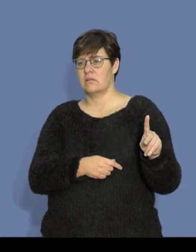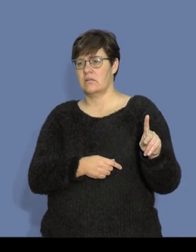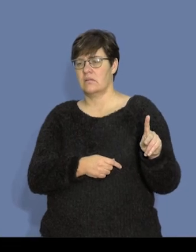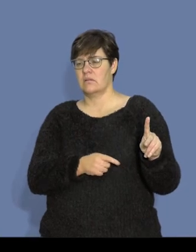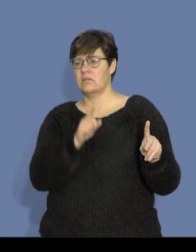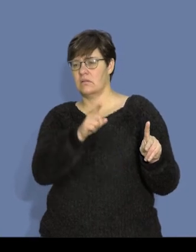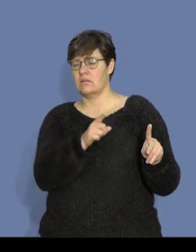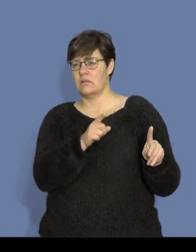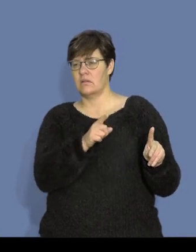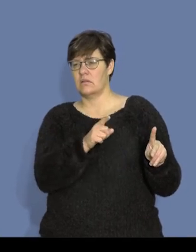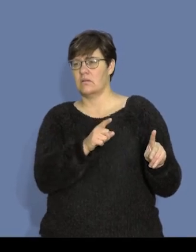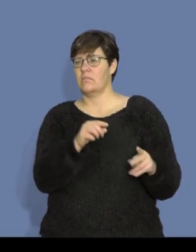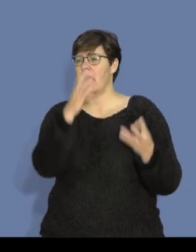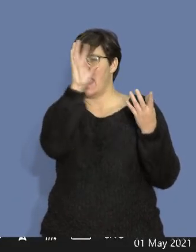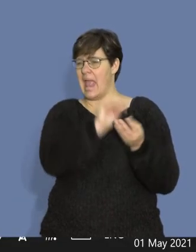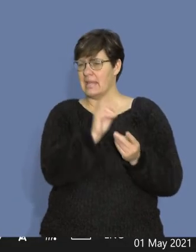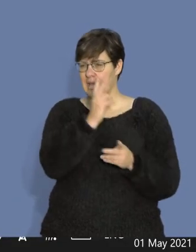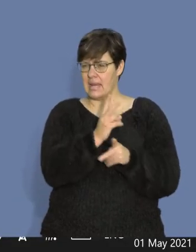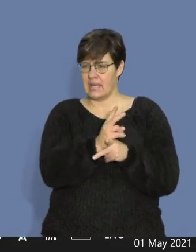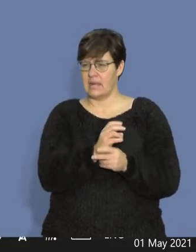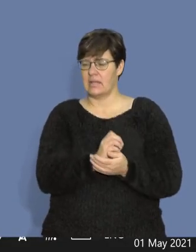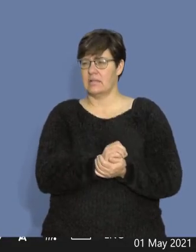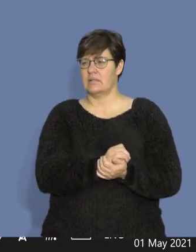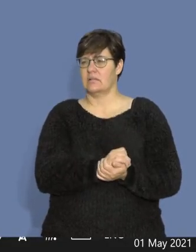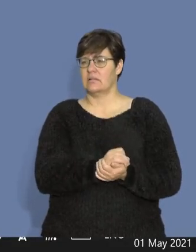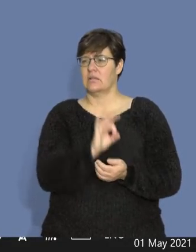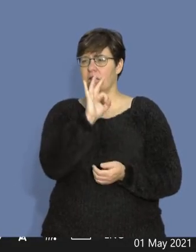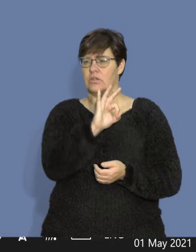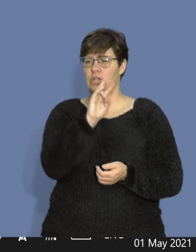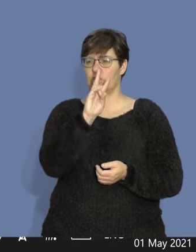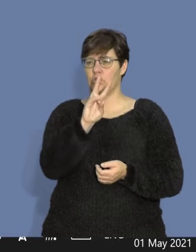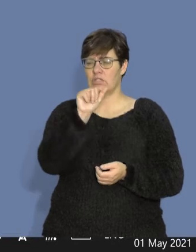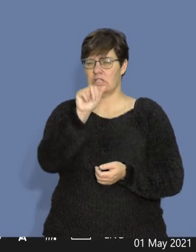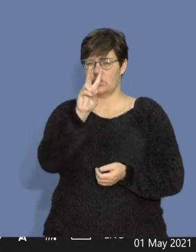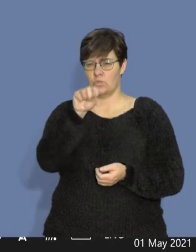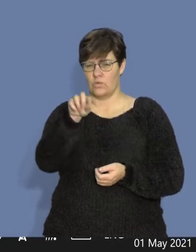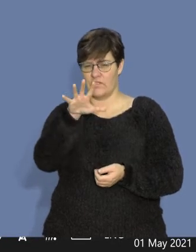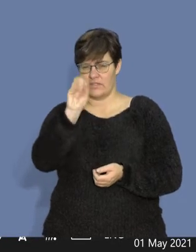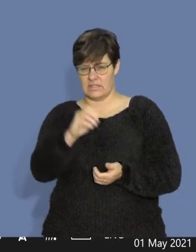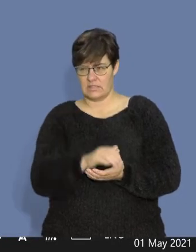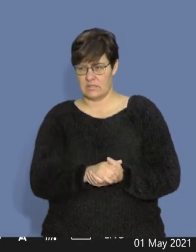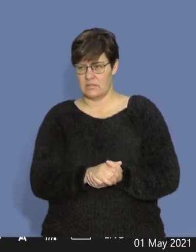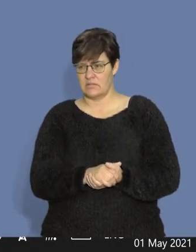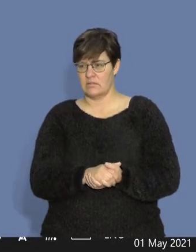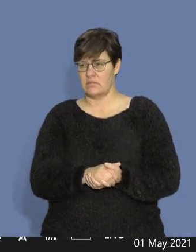from the 3, let's add our figures again. It's the